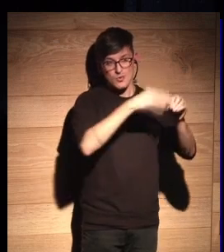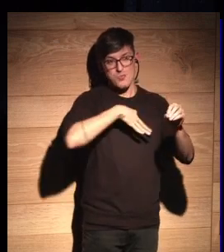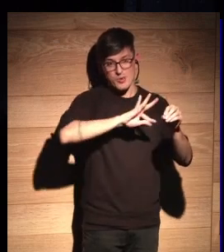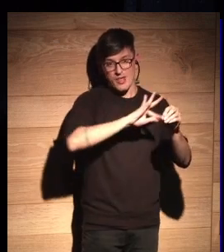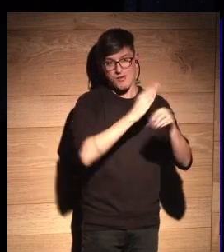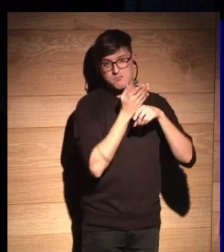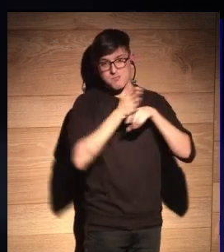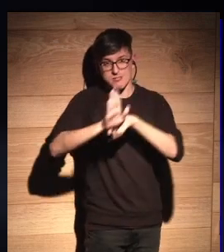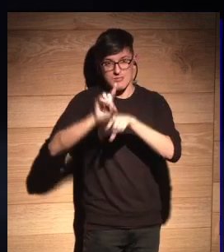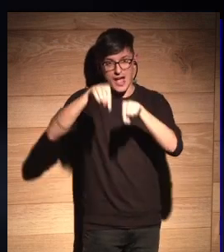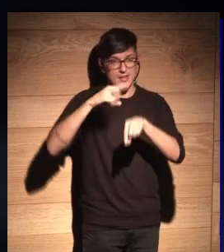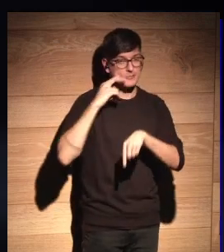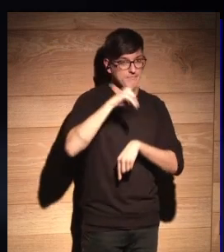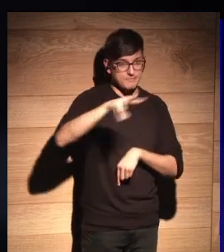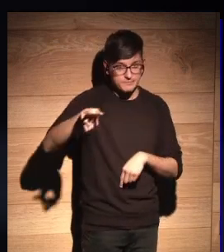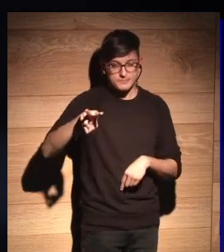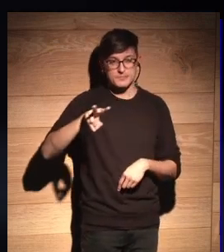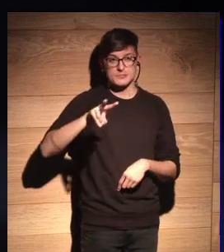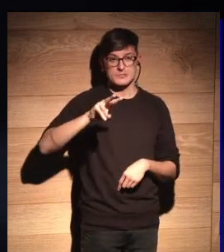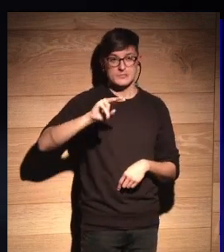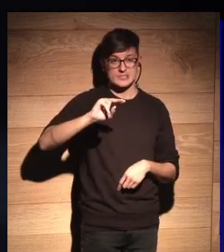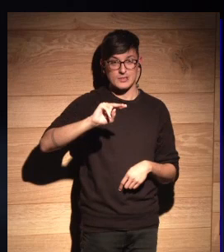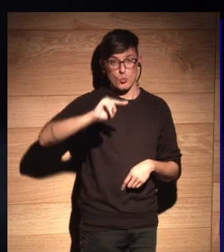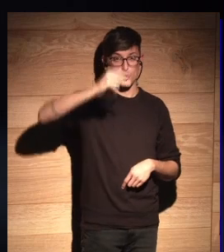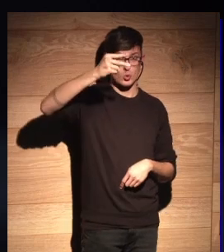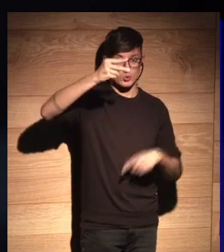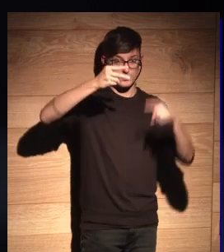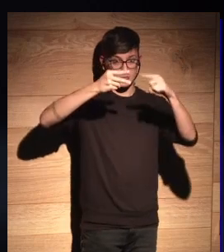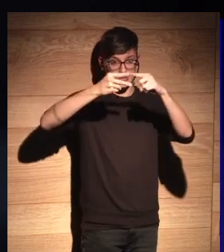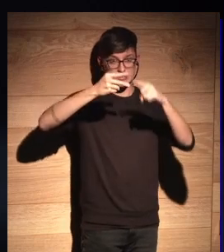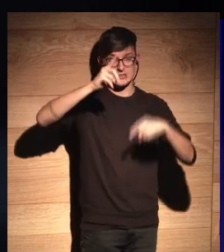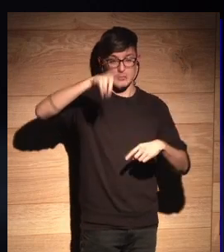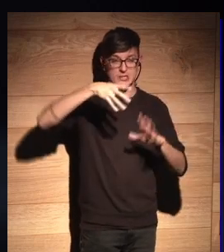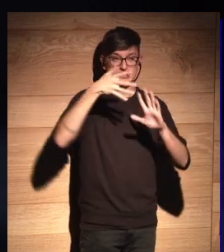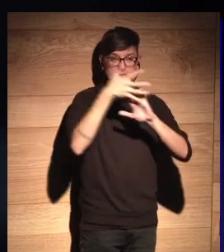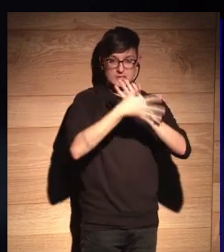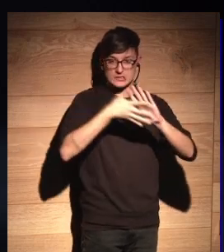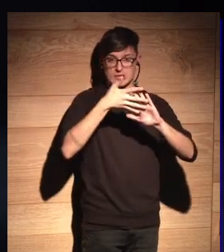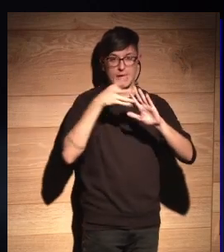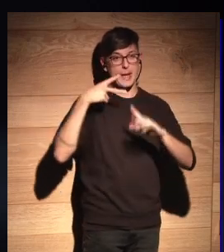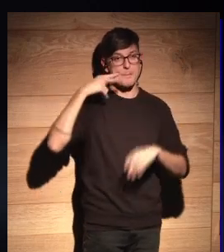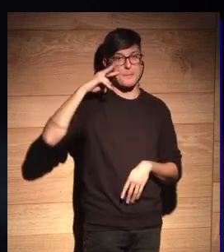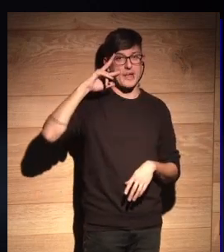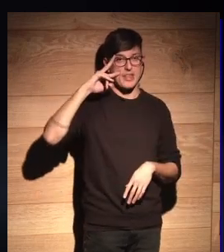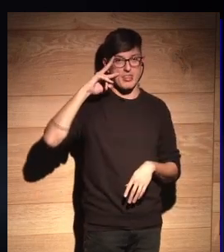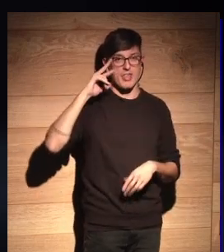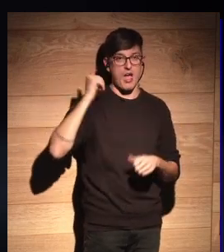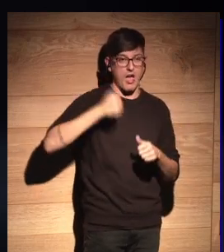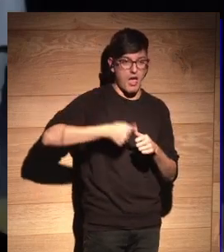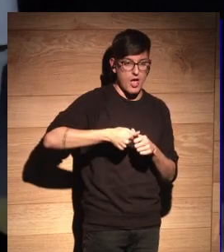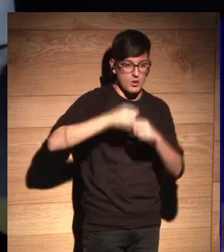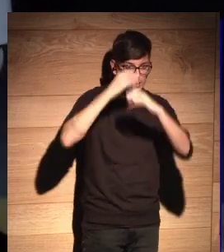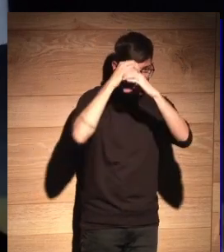tell and more the experience around the lenses, around Leica, with the feeling of touch and